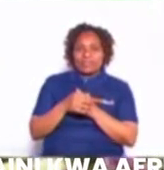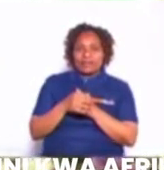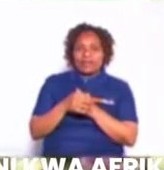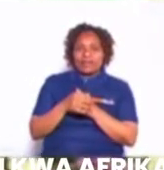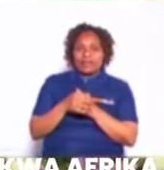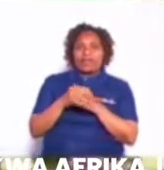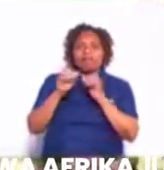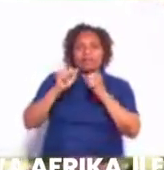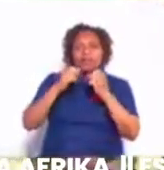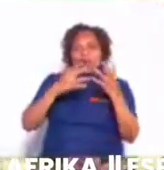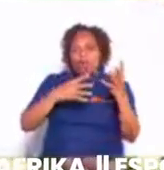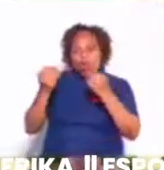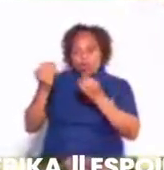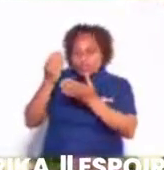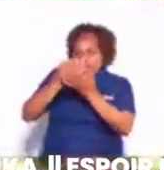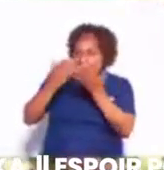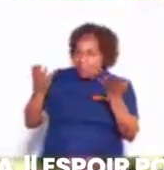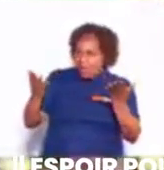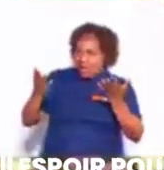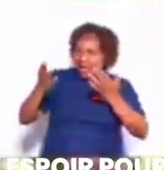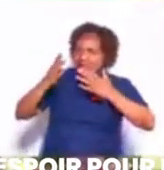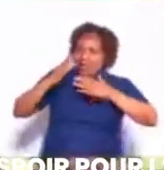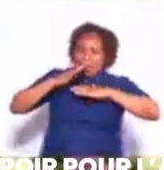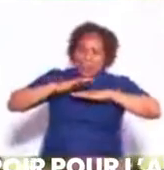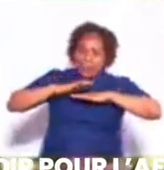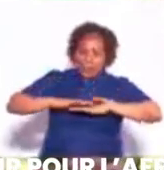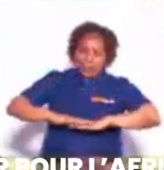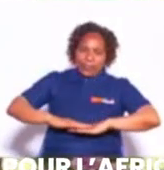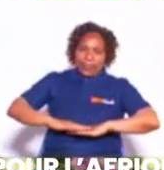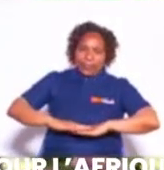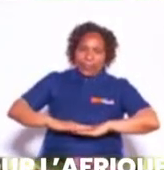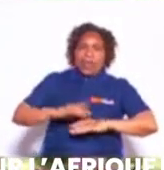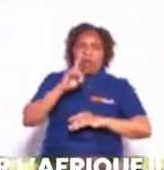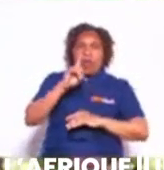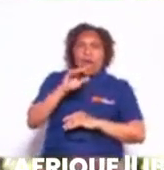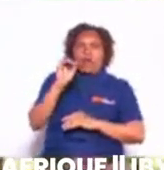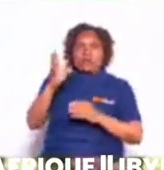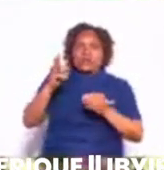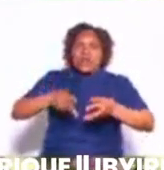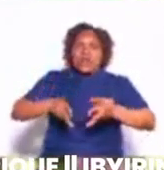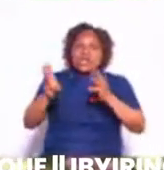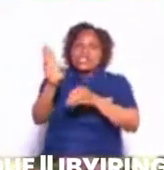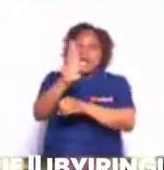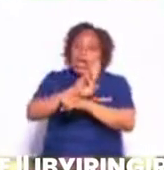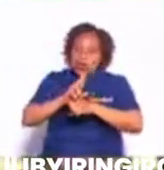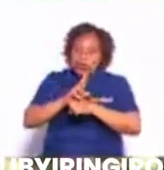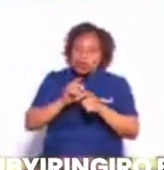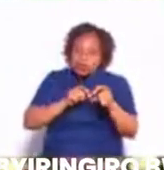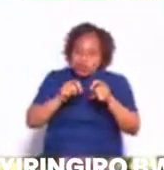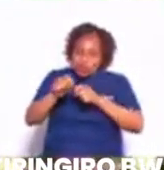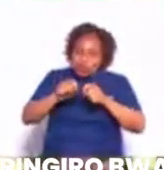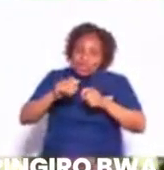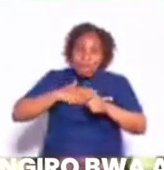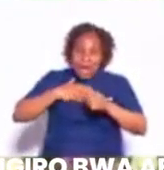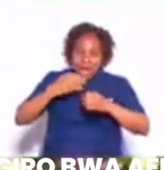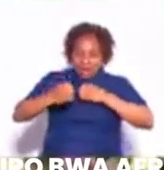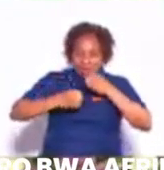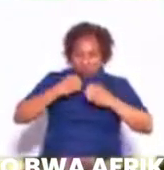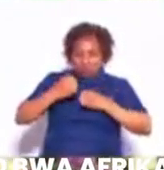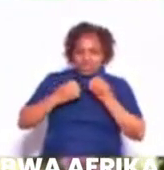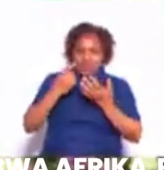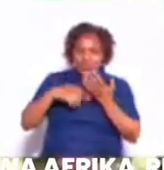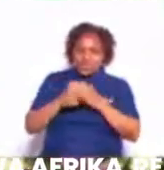Just go somewhere. Relax. One of the methods I'm using to control my emotion